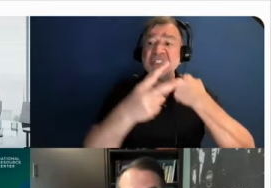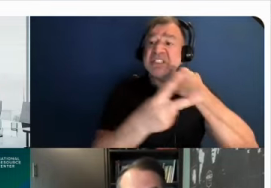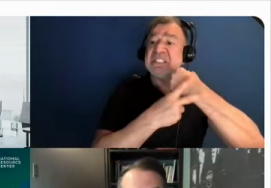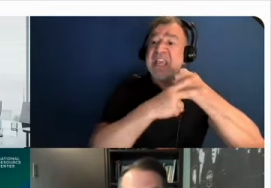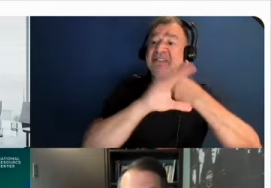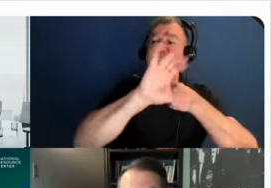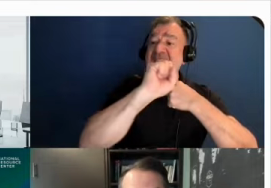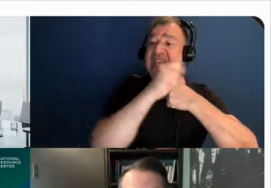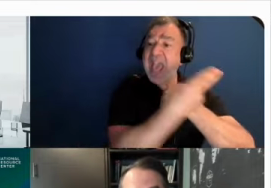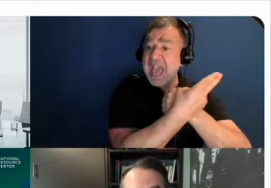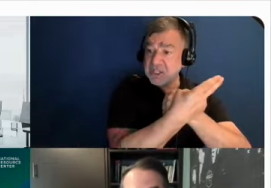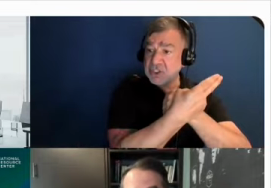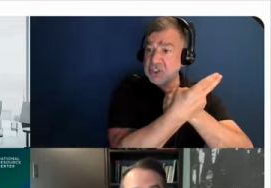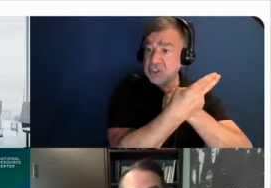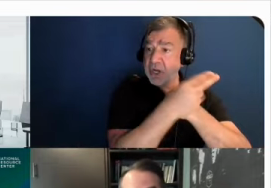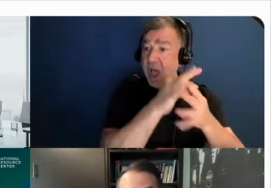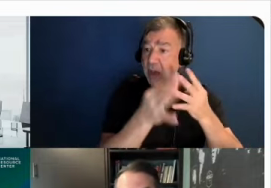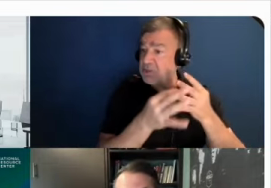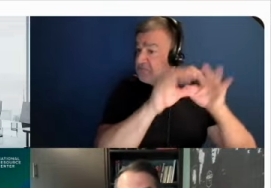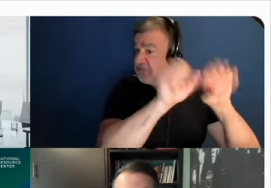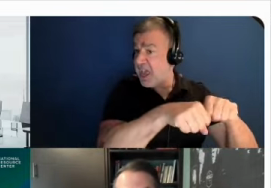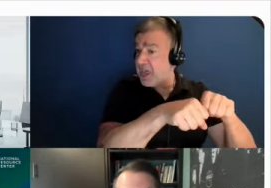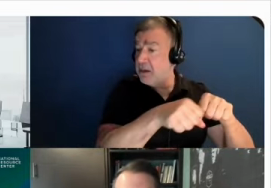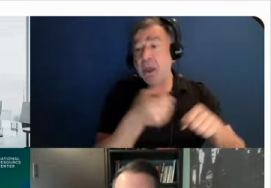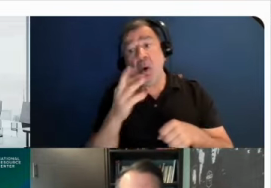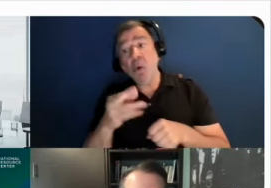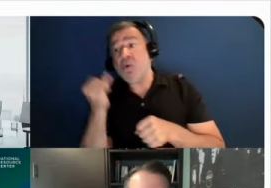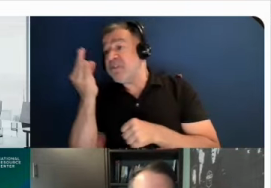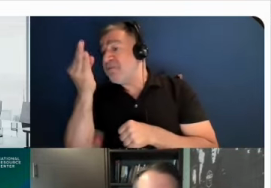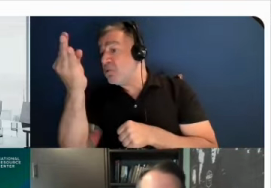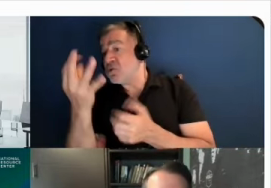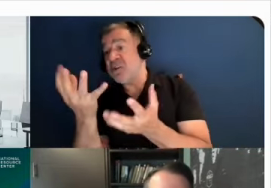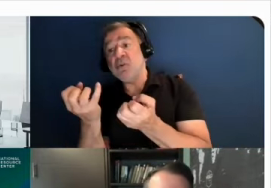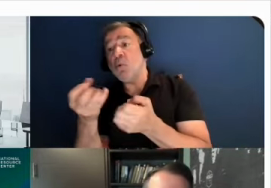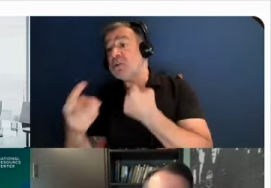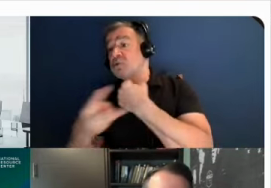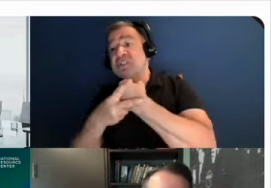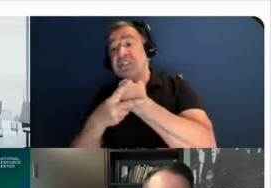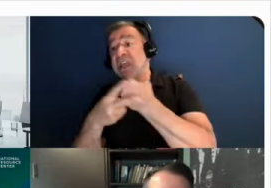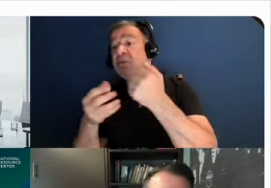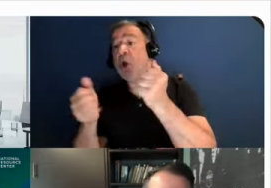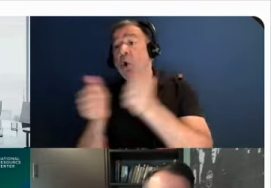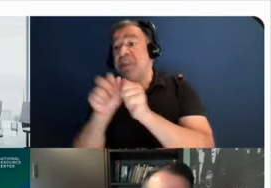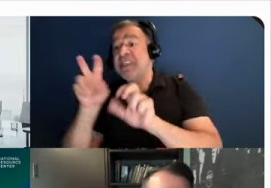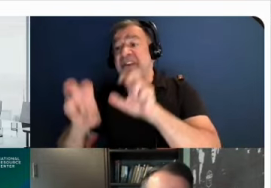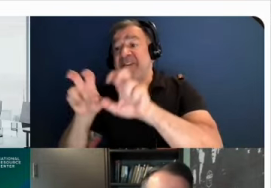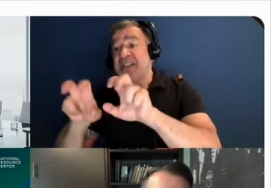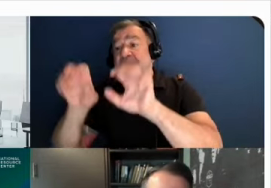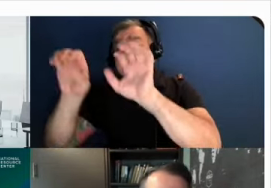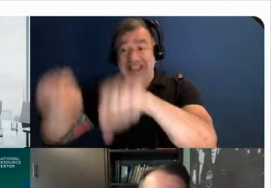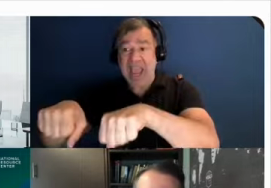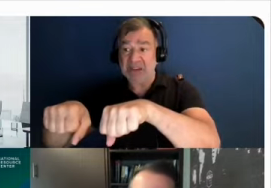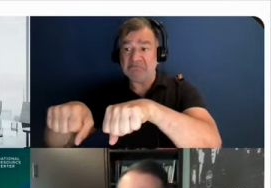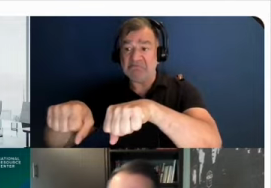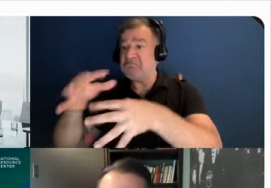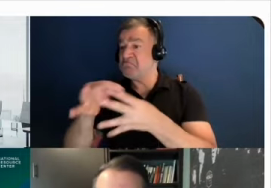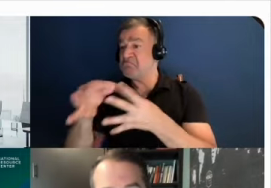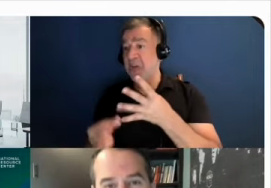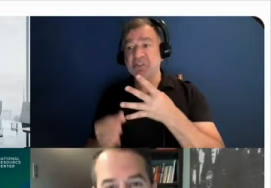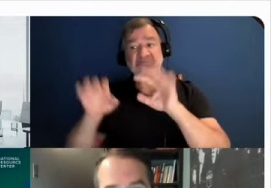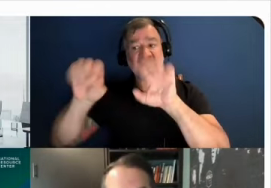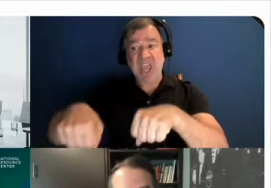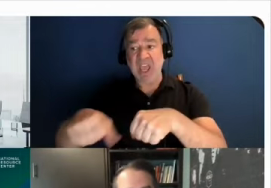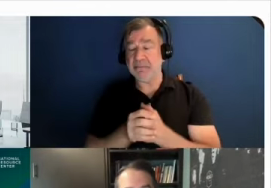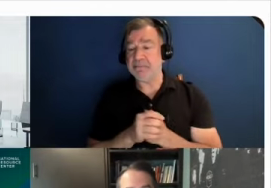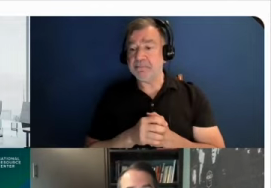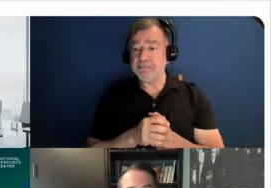start saving in an investment option, you sure can. You can choose multiple places. And I would say the same thing, David and Jody.